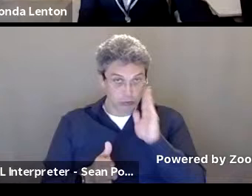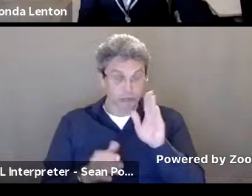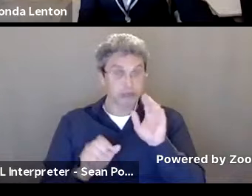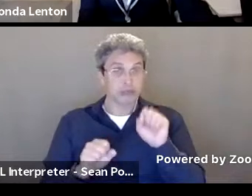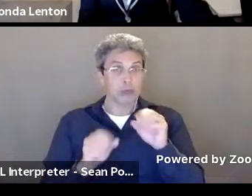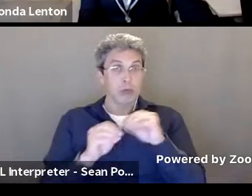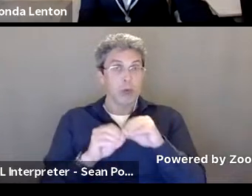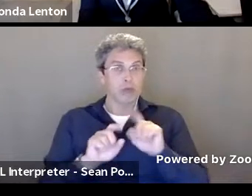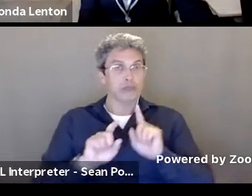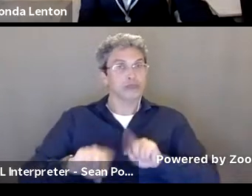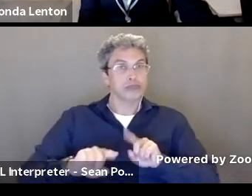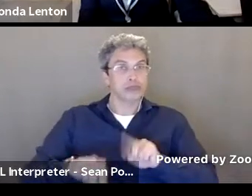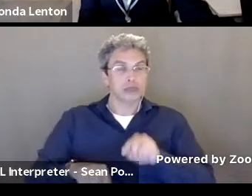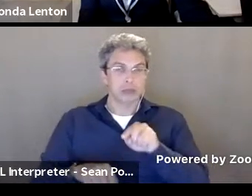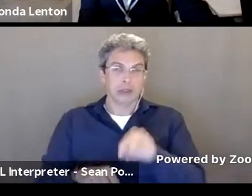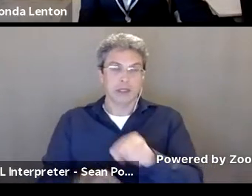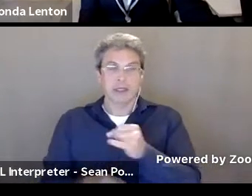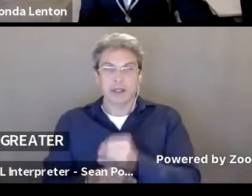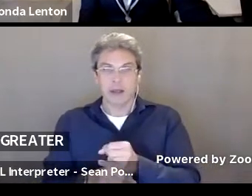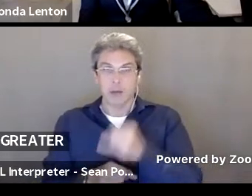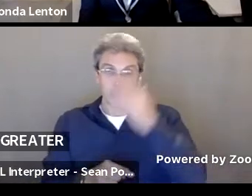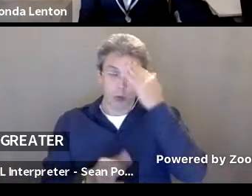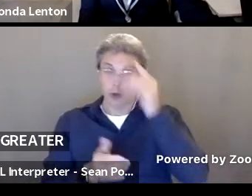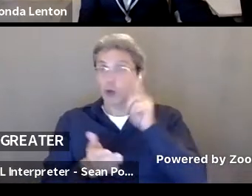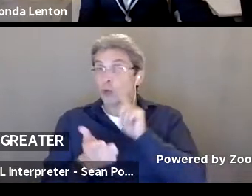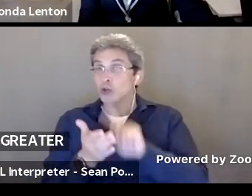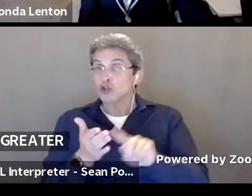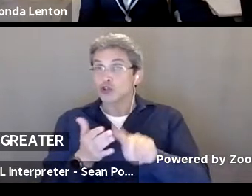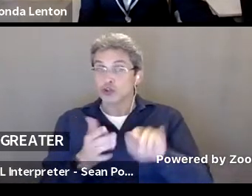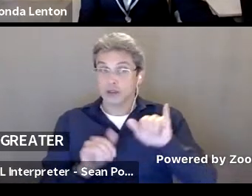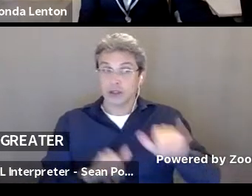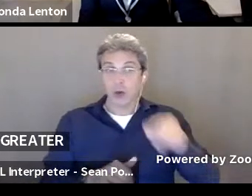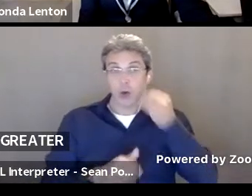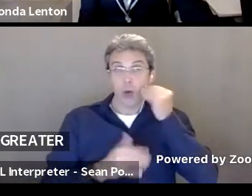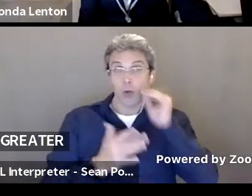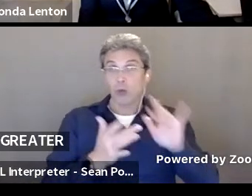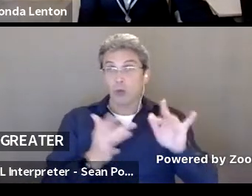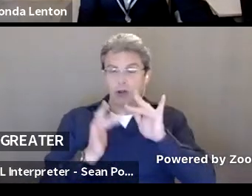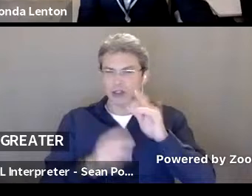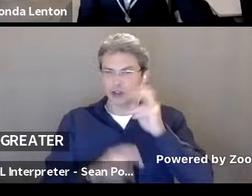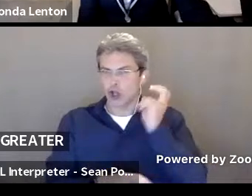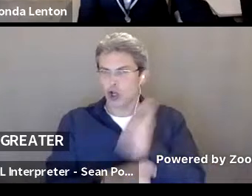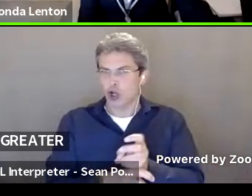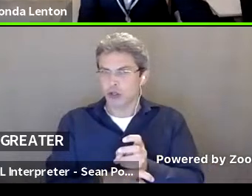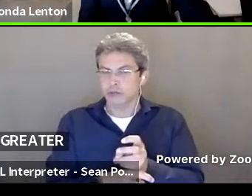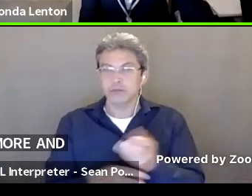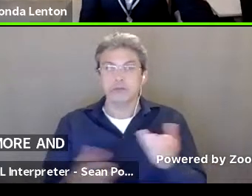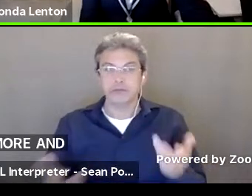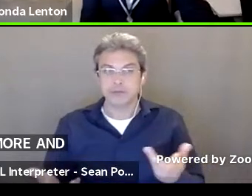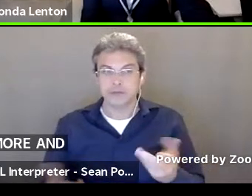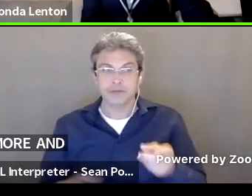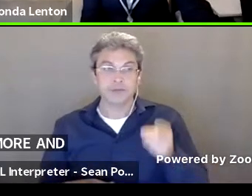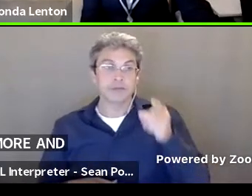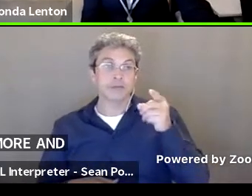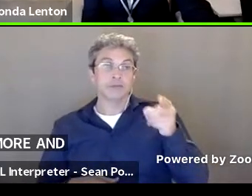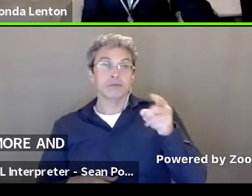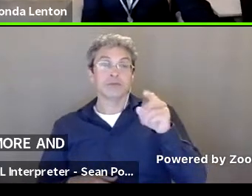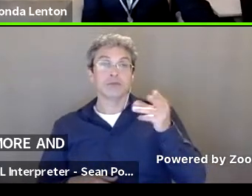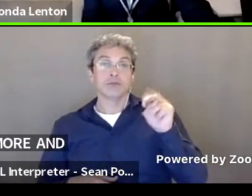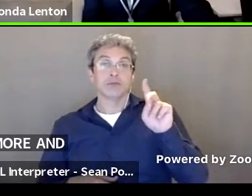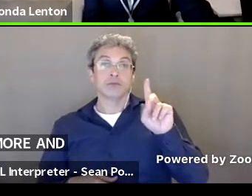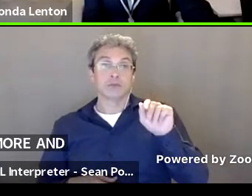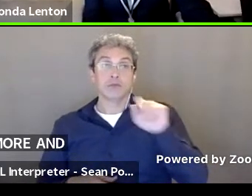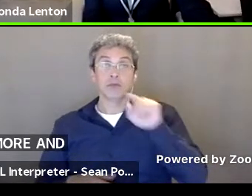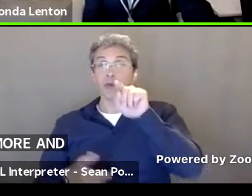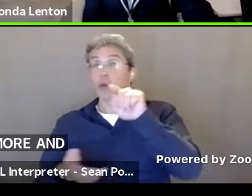campus as doing research remotely is becoming more and more difficult. I'm going to turn the research question